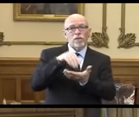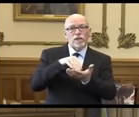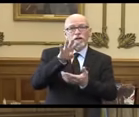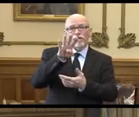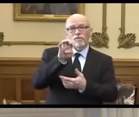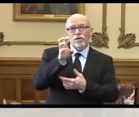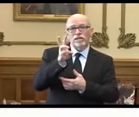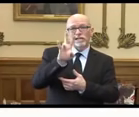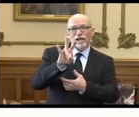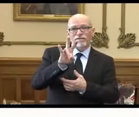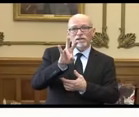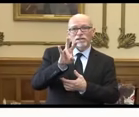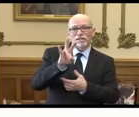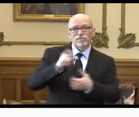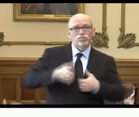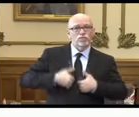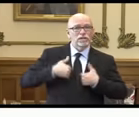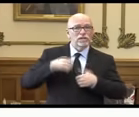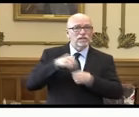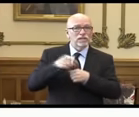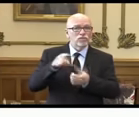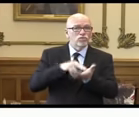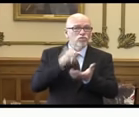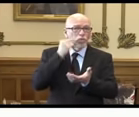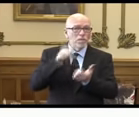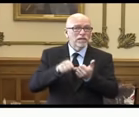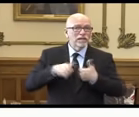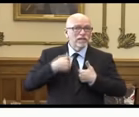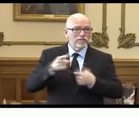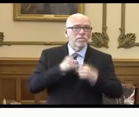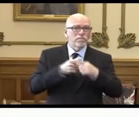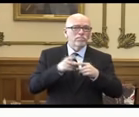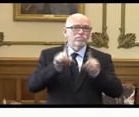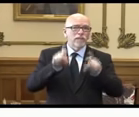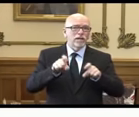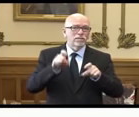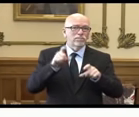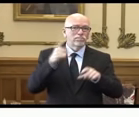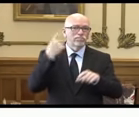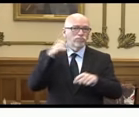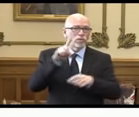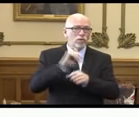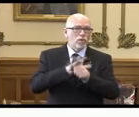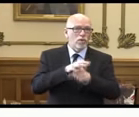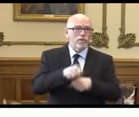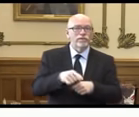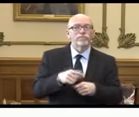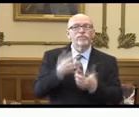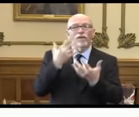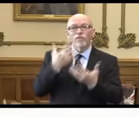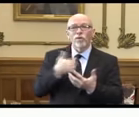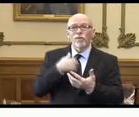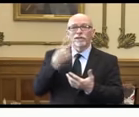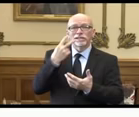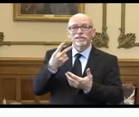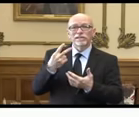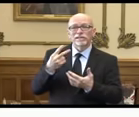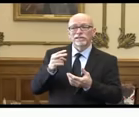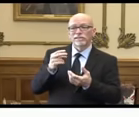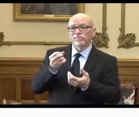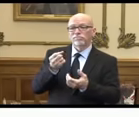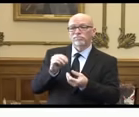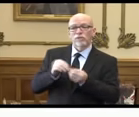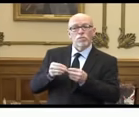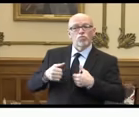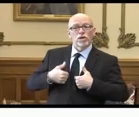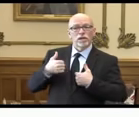1,467 residents of long-term care facilities have tested positive for COVID-19. Unfortunately, we've also seen the number of residents who